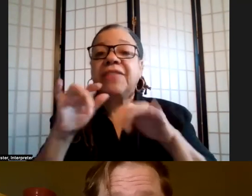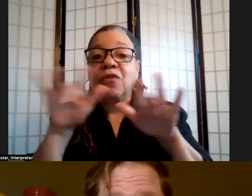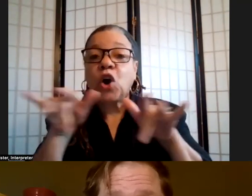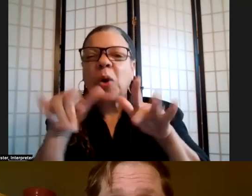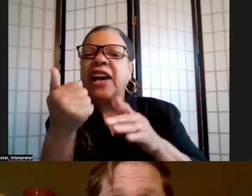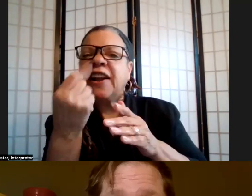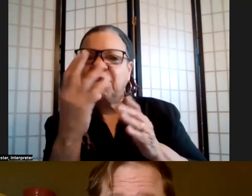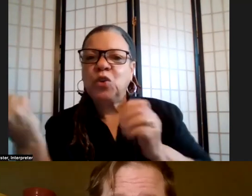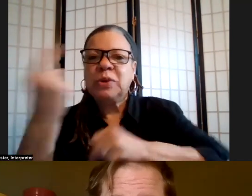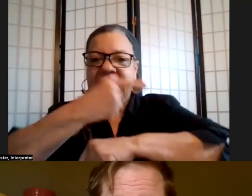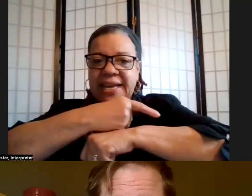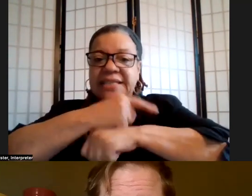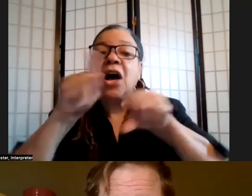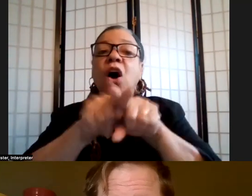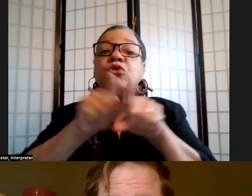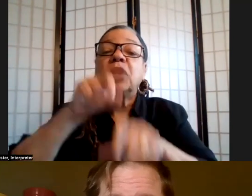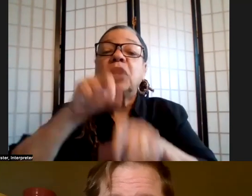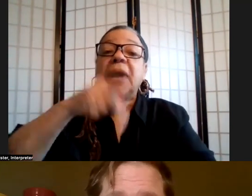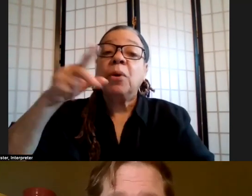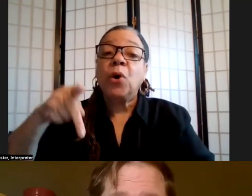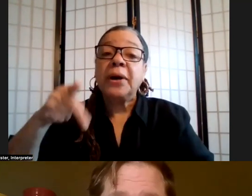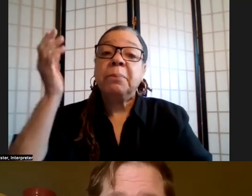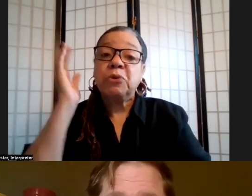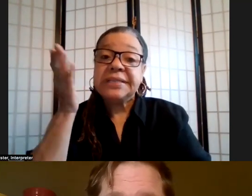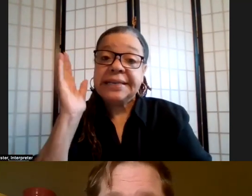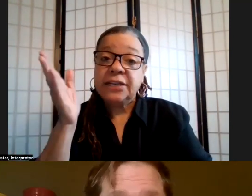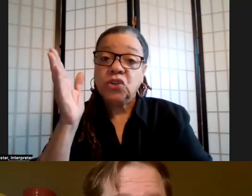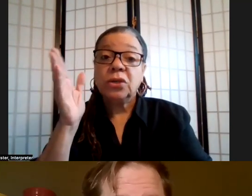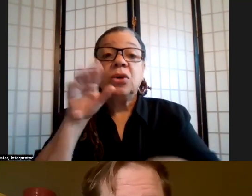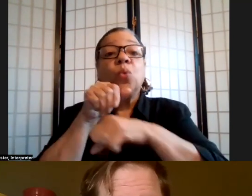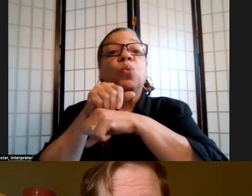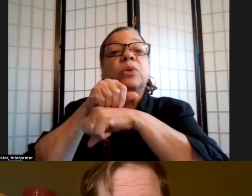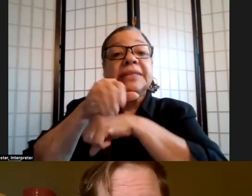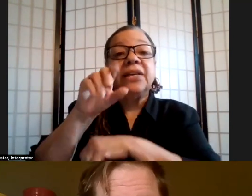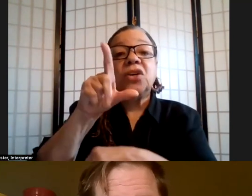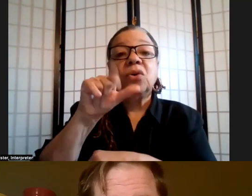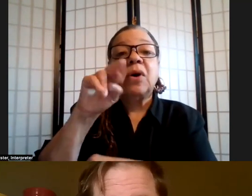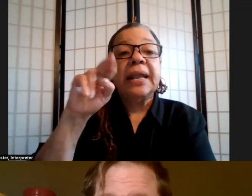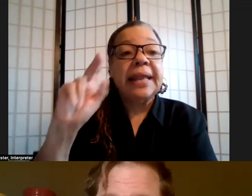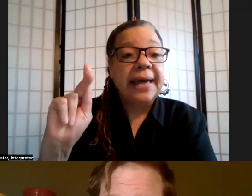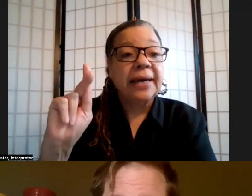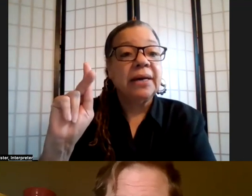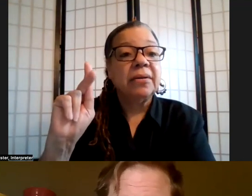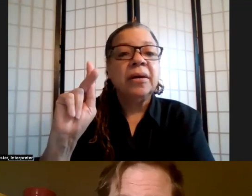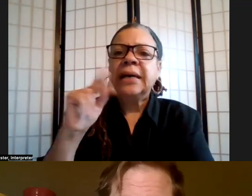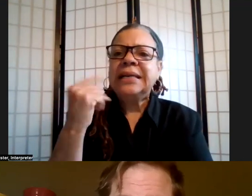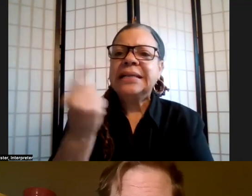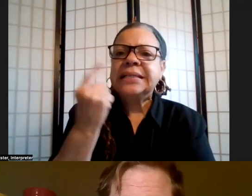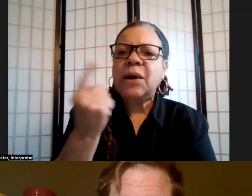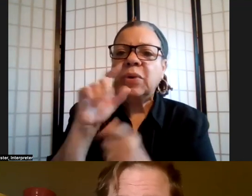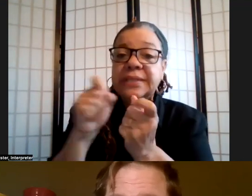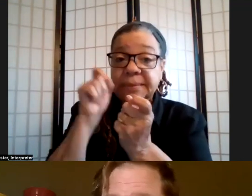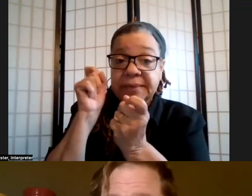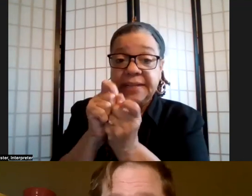days, as well as a PowerPoint presentation. We'll also send a link to a resource page that RISCA has made that is somewhat specific to arts and